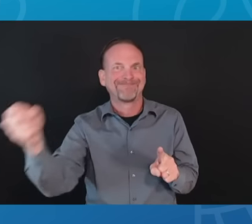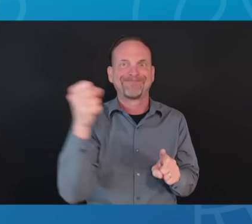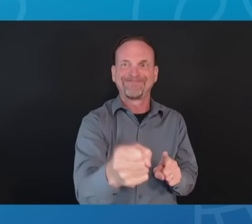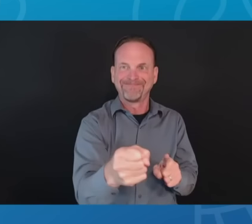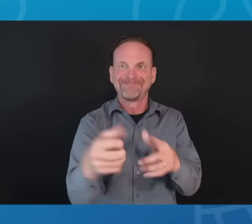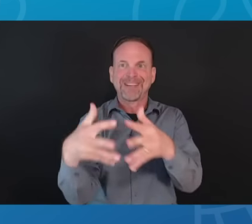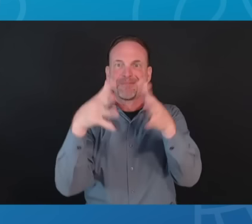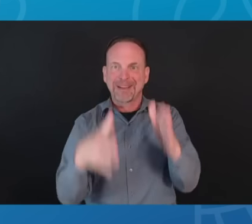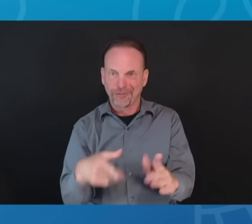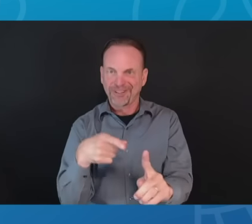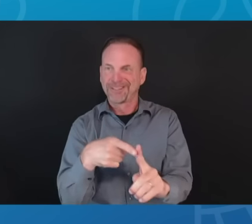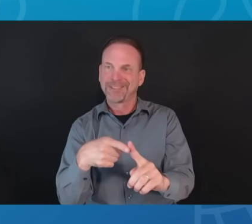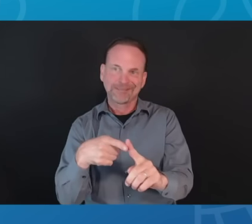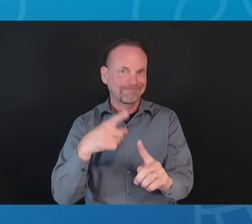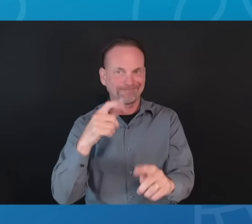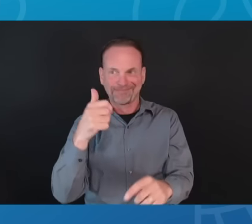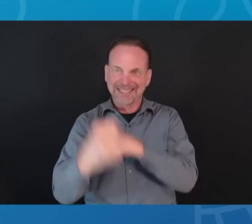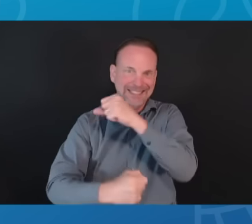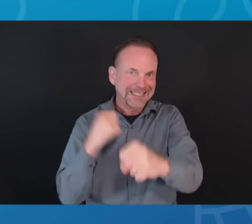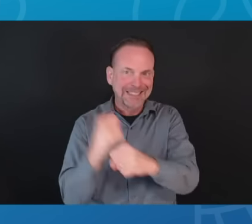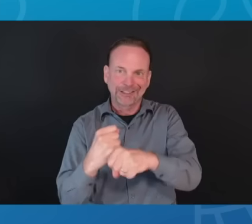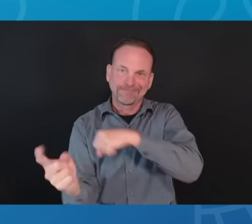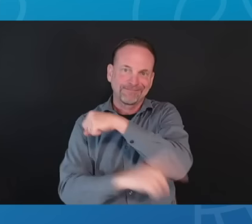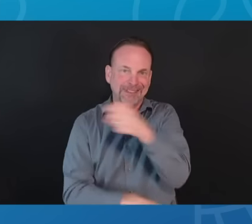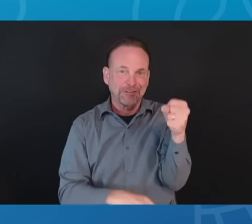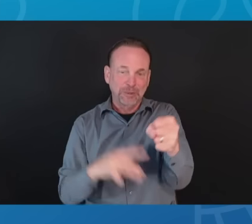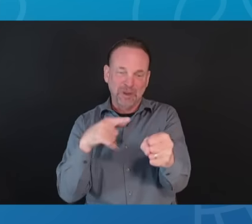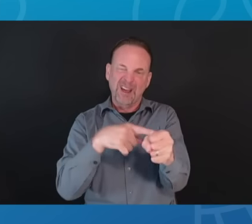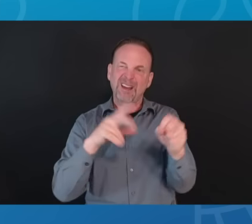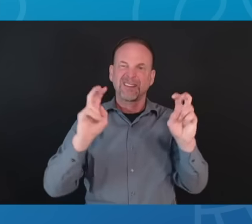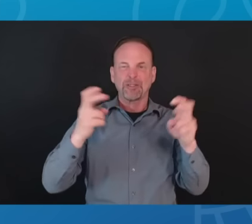Department's response to that? Do you think that these charges are legitimate? So